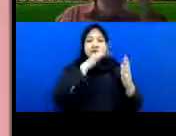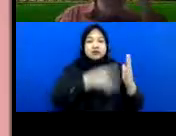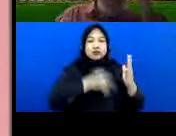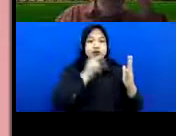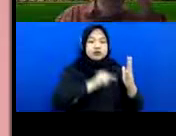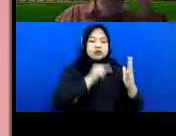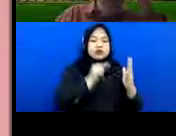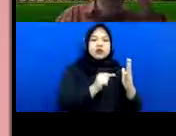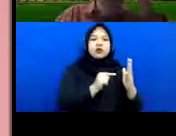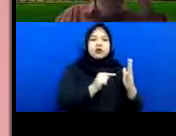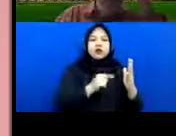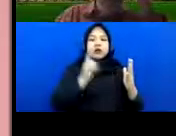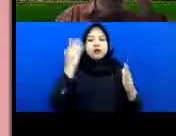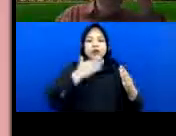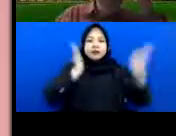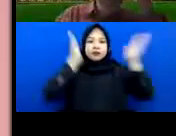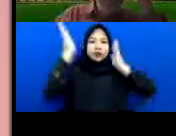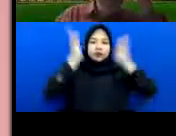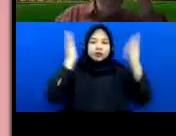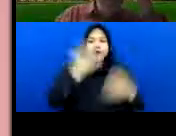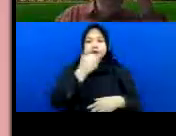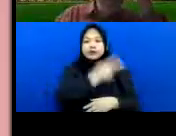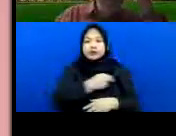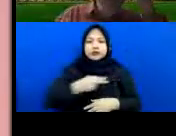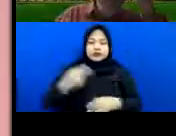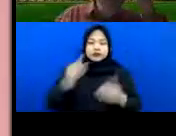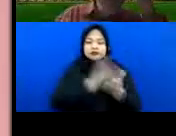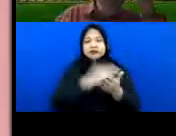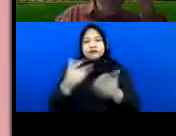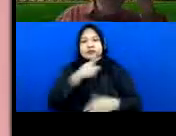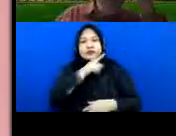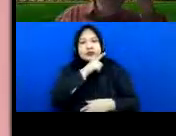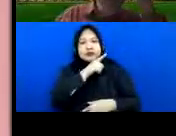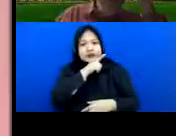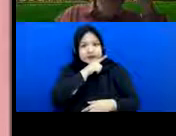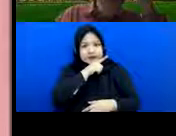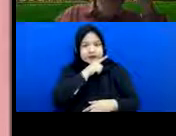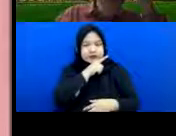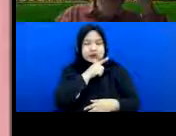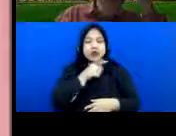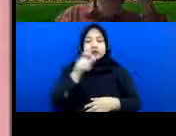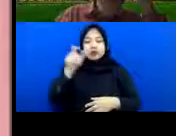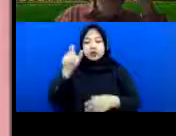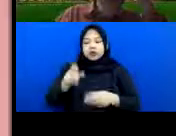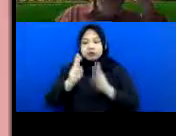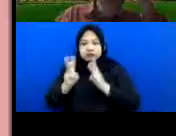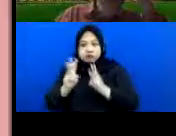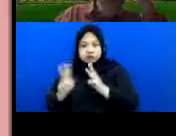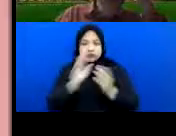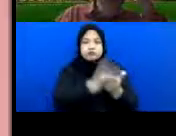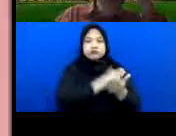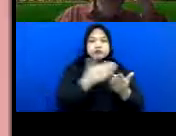The transcripts that will be conducted in Bahasa Melayu or Bahasa Indonesia will be translated to English by the